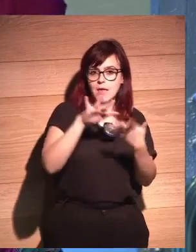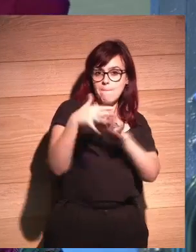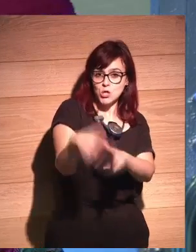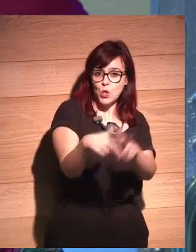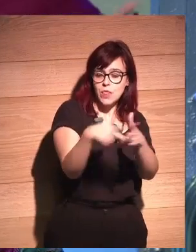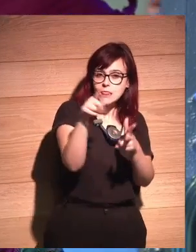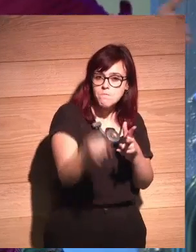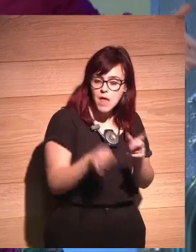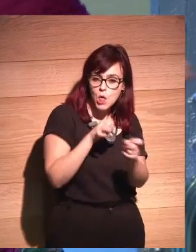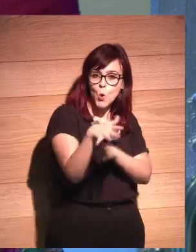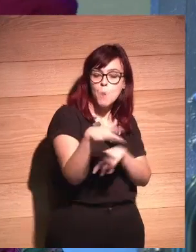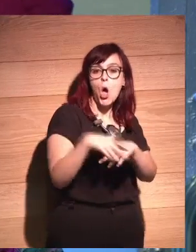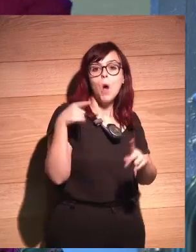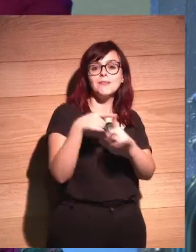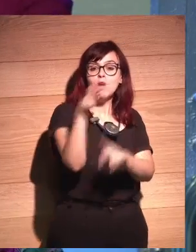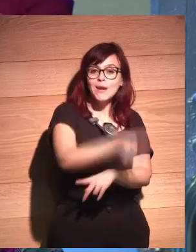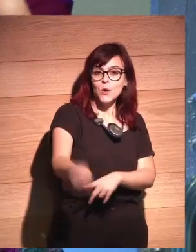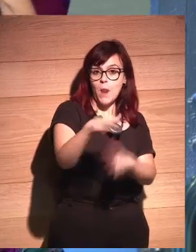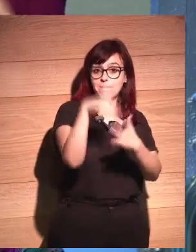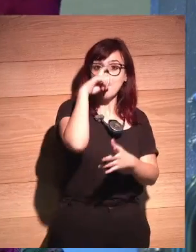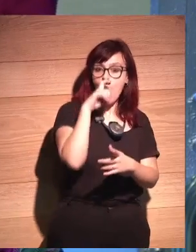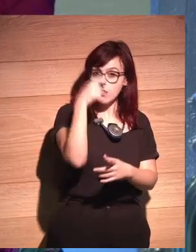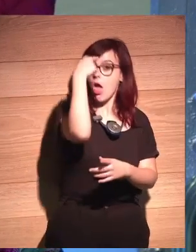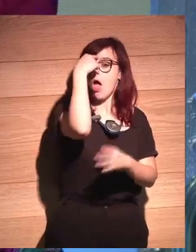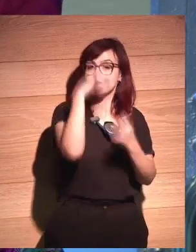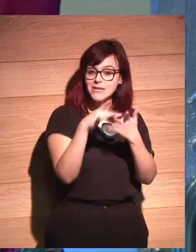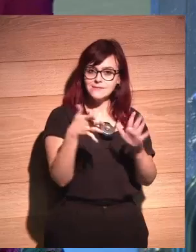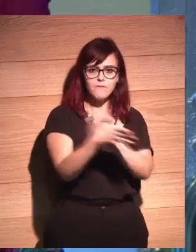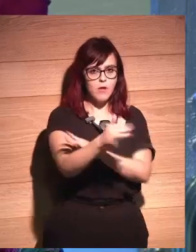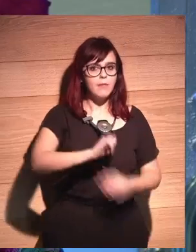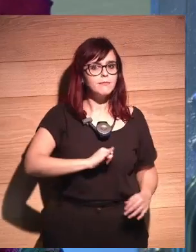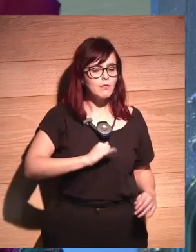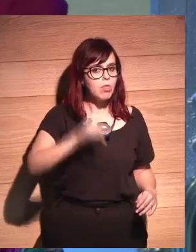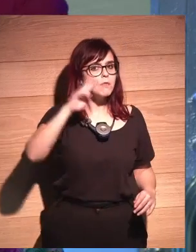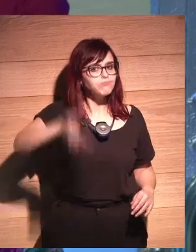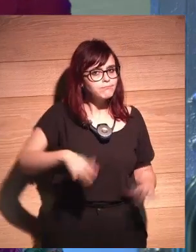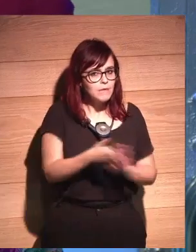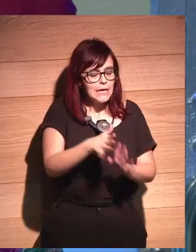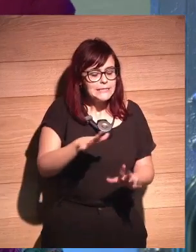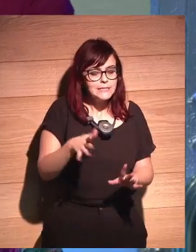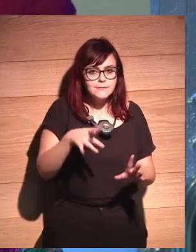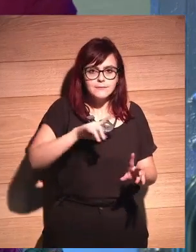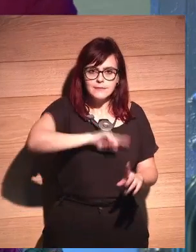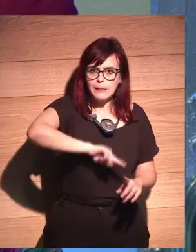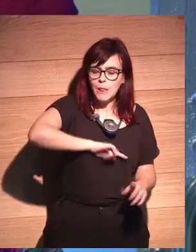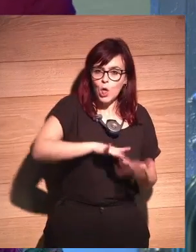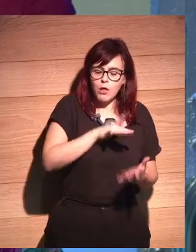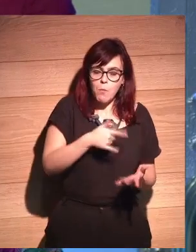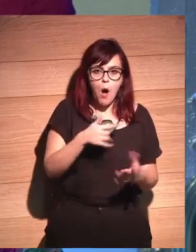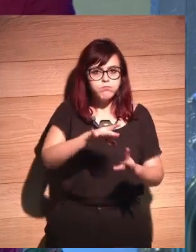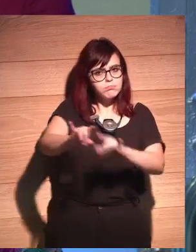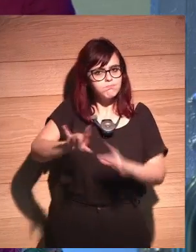engines also of cultural shift, innovation, also to generate